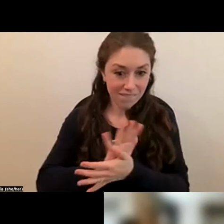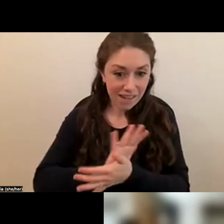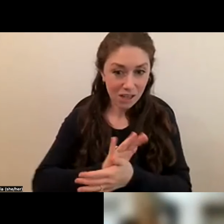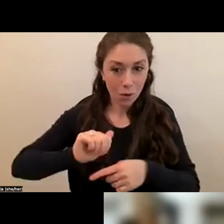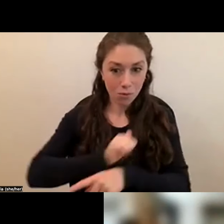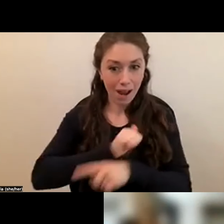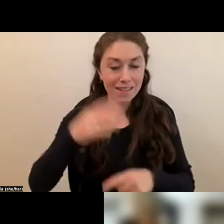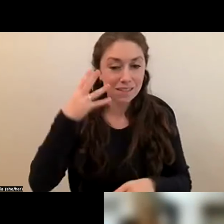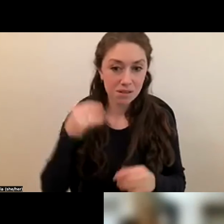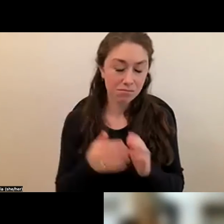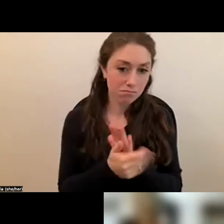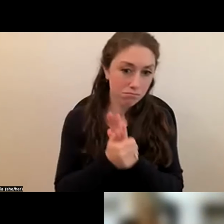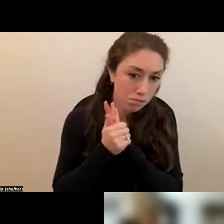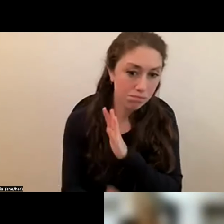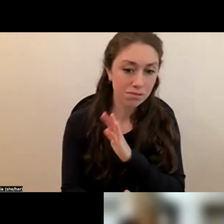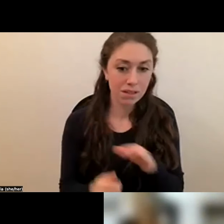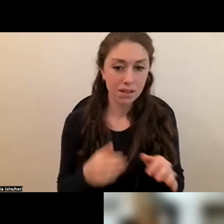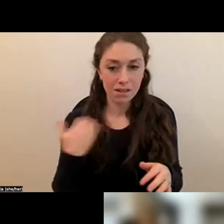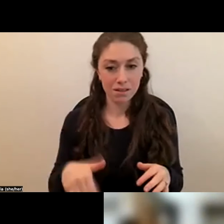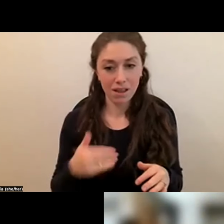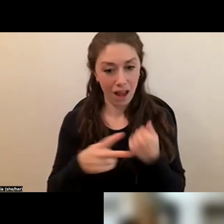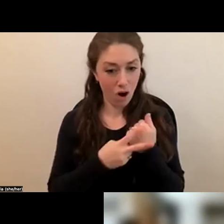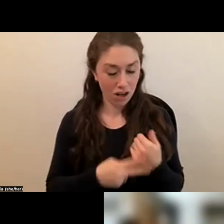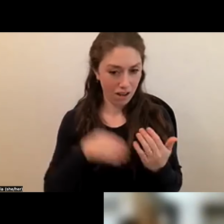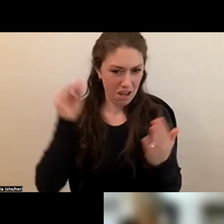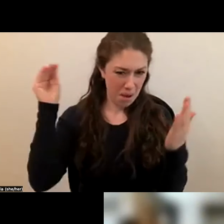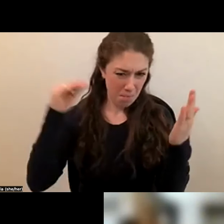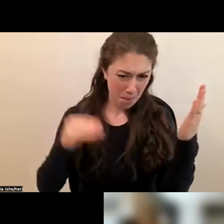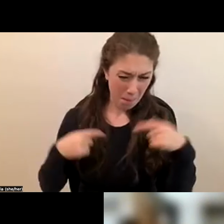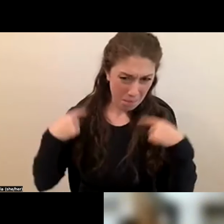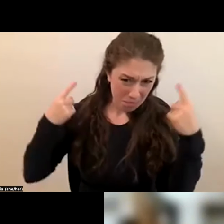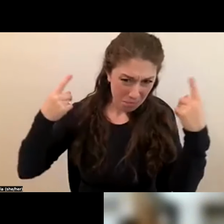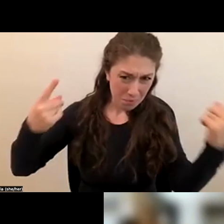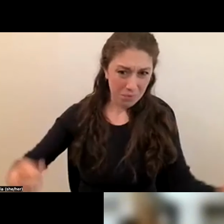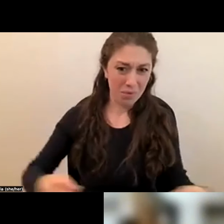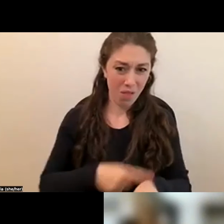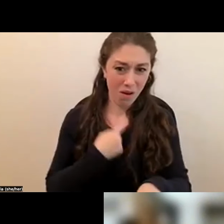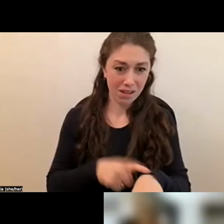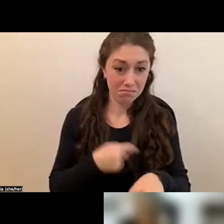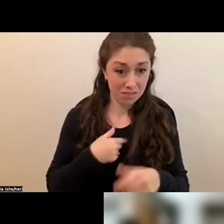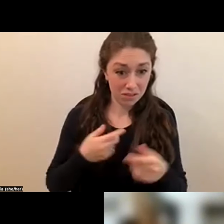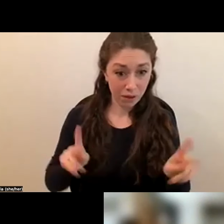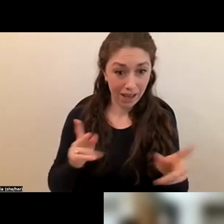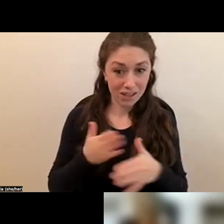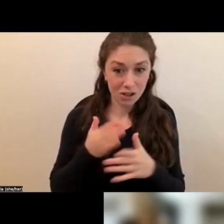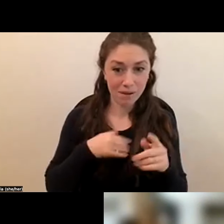and how deep the archive ran. I'm going to, if it's all right to share my screen, yeah. I